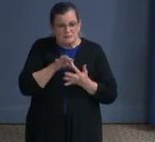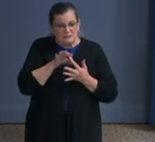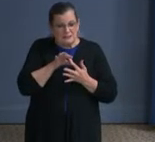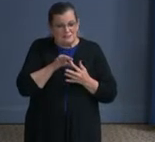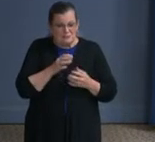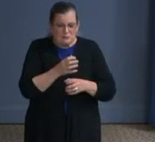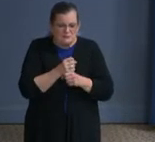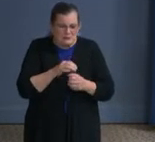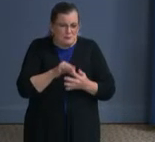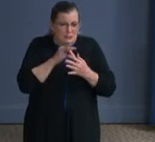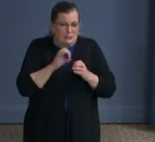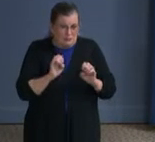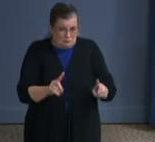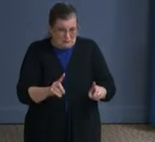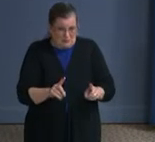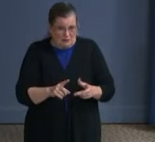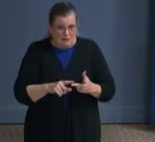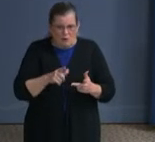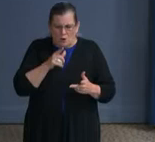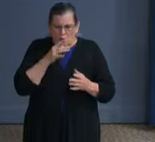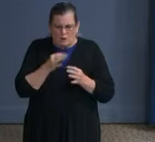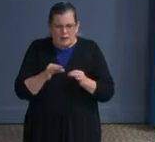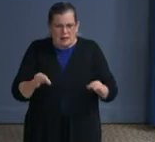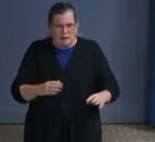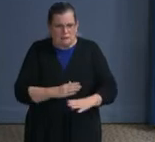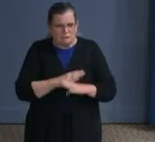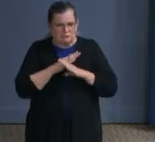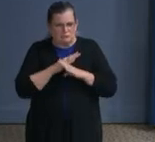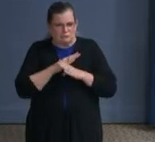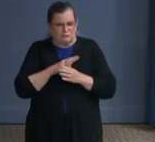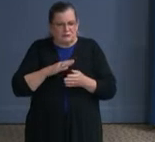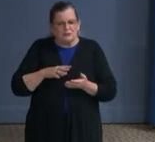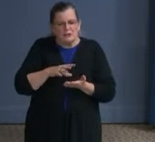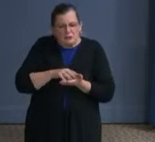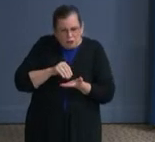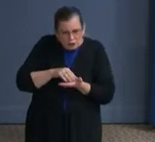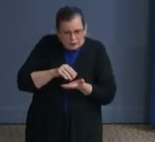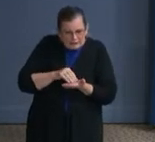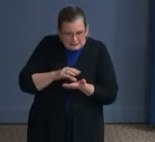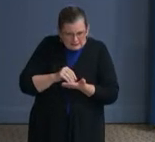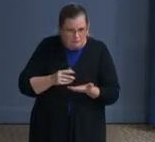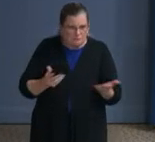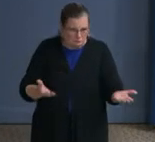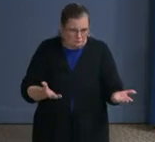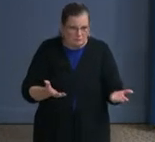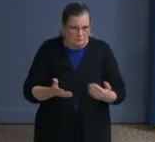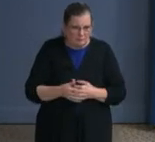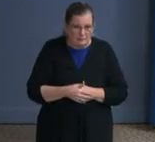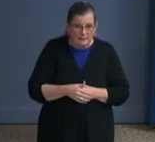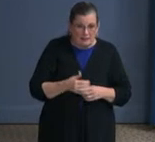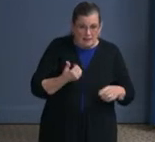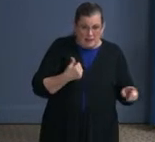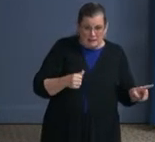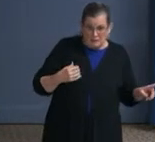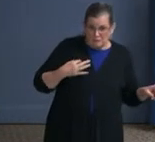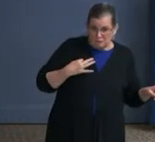services, those students that are language learners, and then those students that are identified as at risk. Did anybody apply who did not